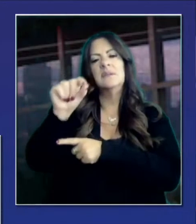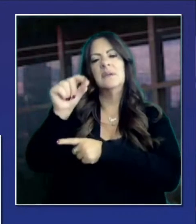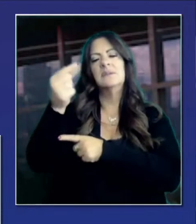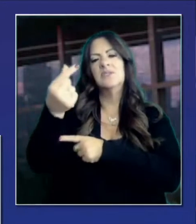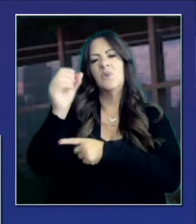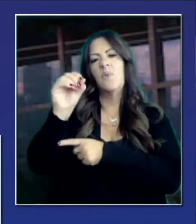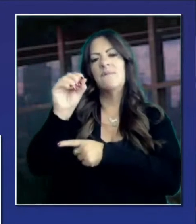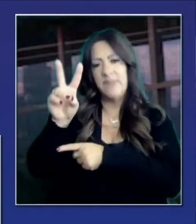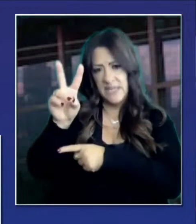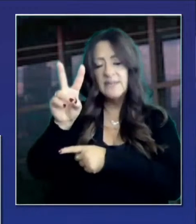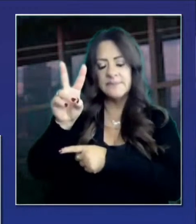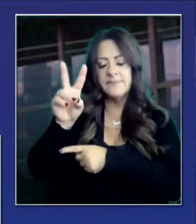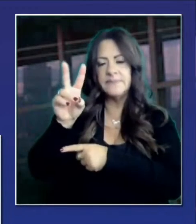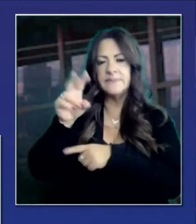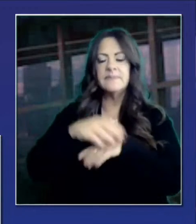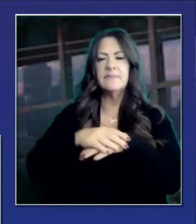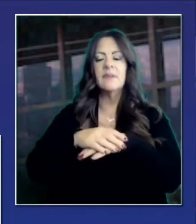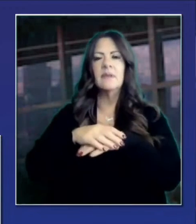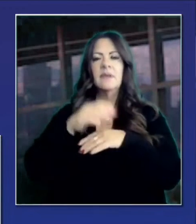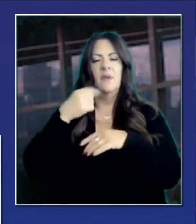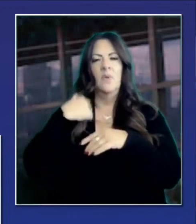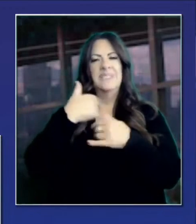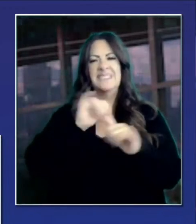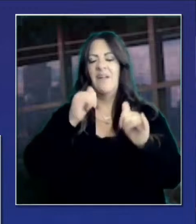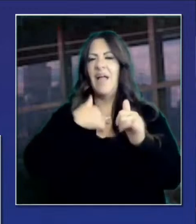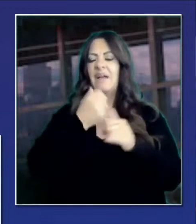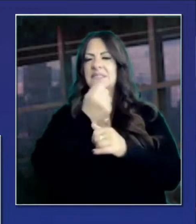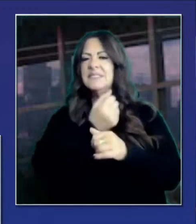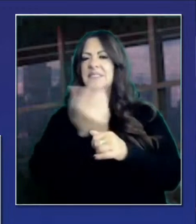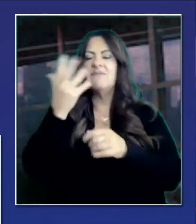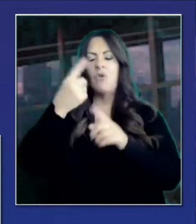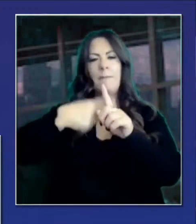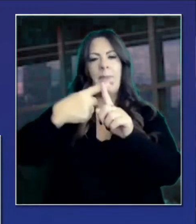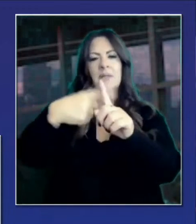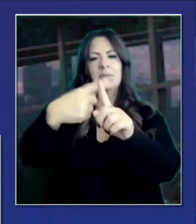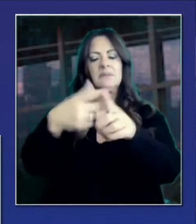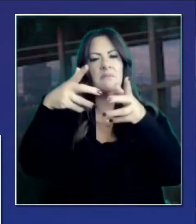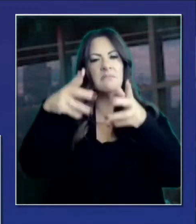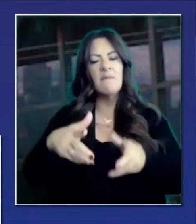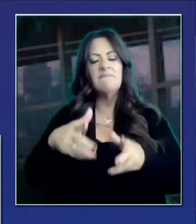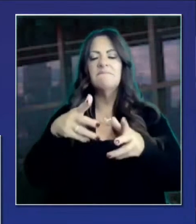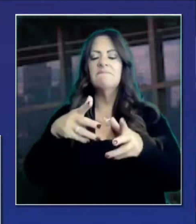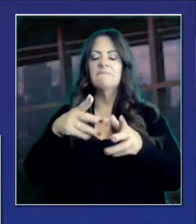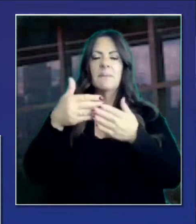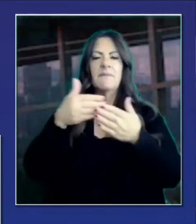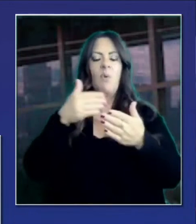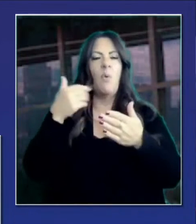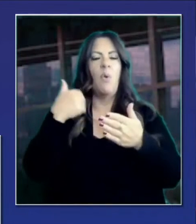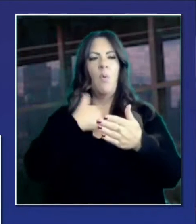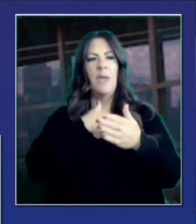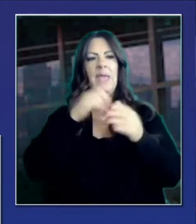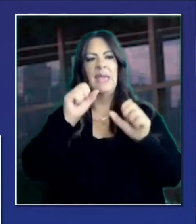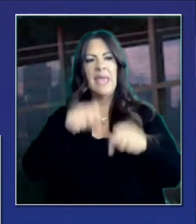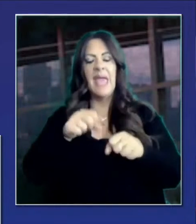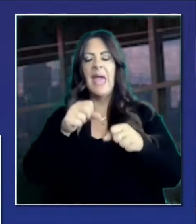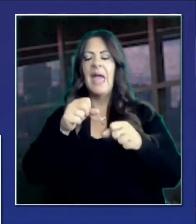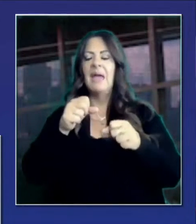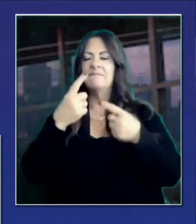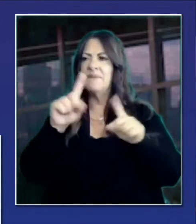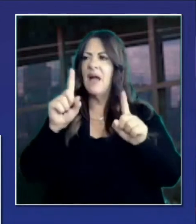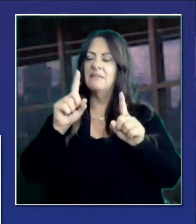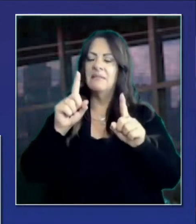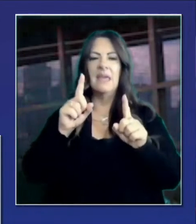the next number of months until we get to that herd immunity based upon the distribution